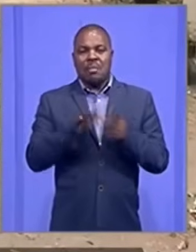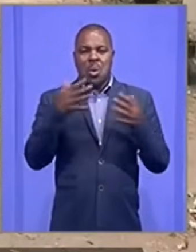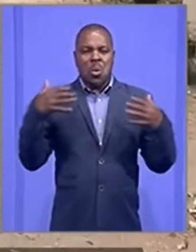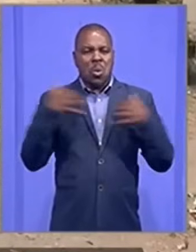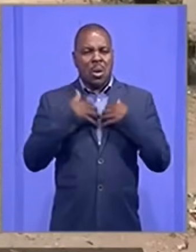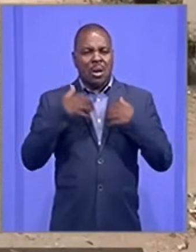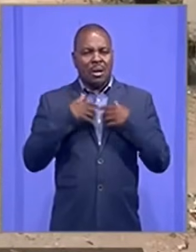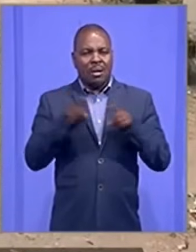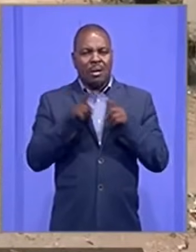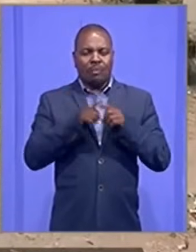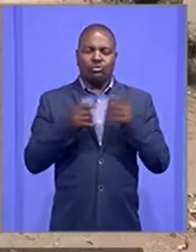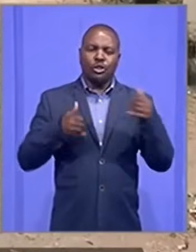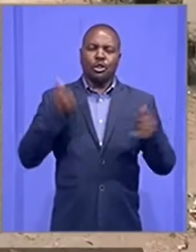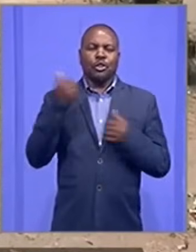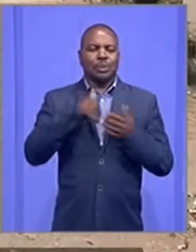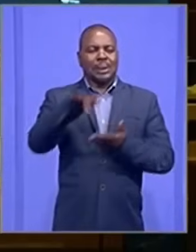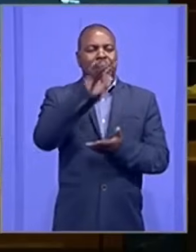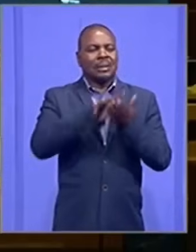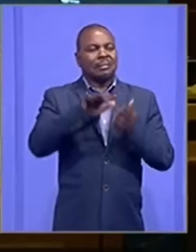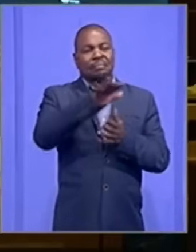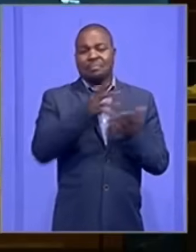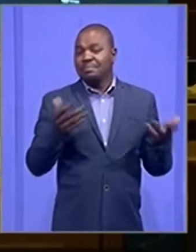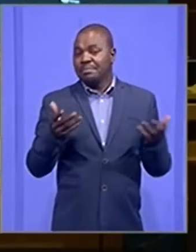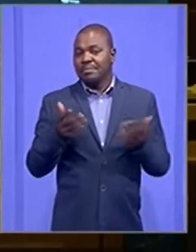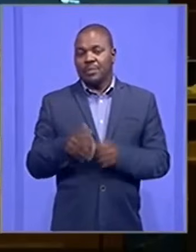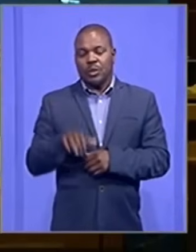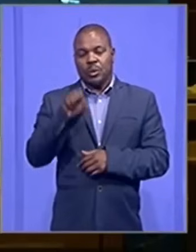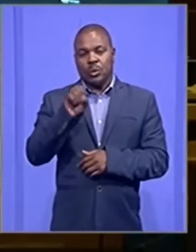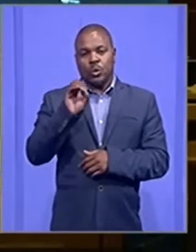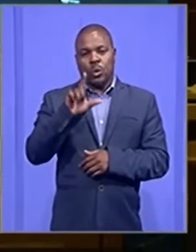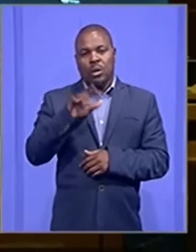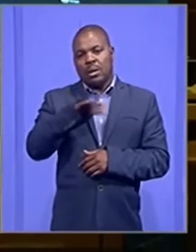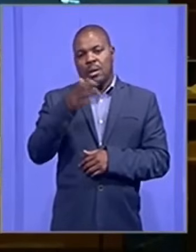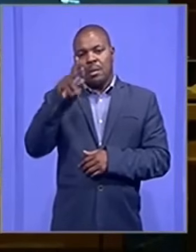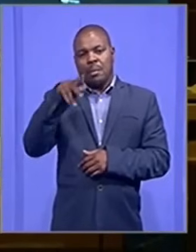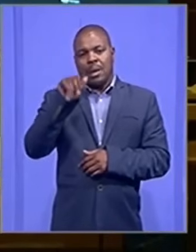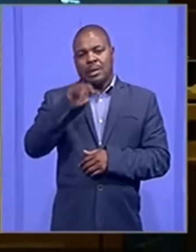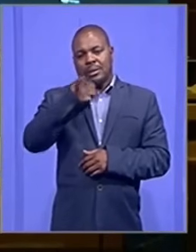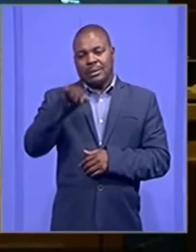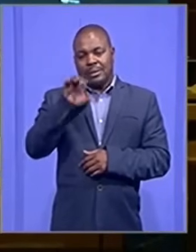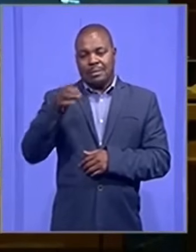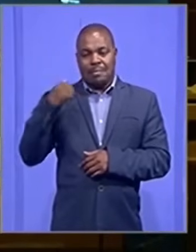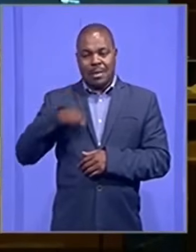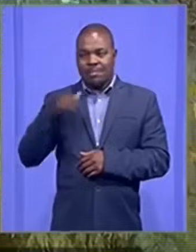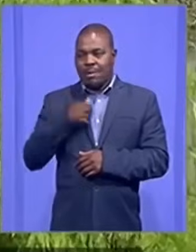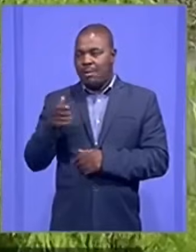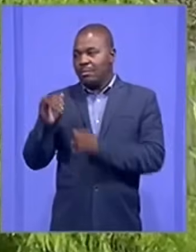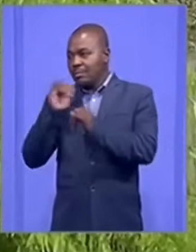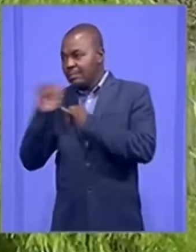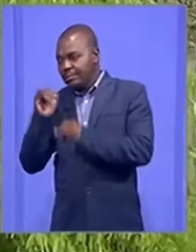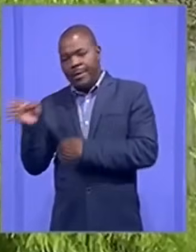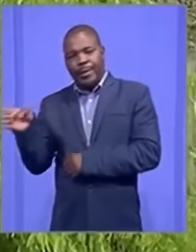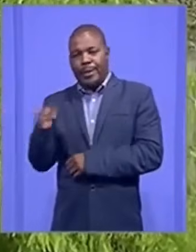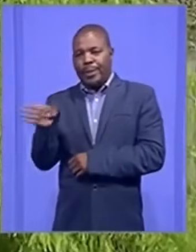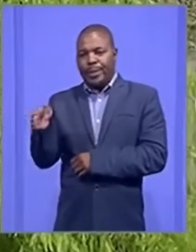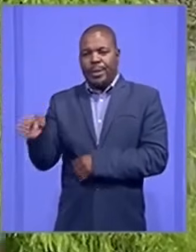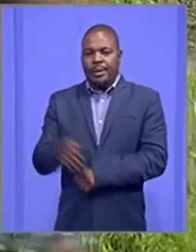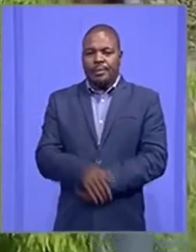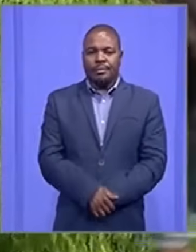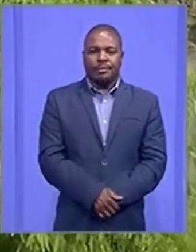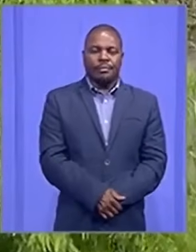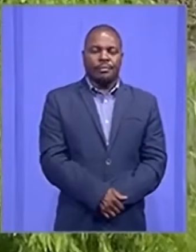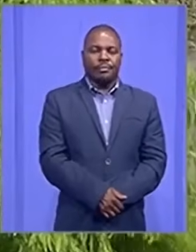a dibaka tsa ho ithapolla sebakeng sena. Masepala wa Solplaiki ha wa fumaneha ho hlahisa maikutlo. Thabiso Gadebe, Ditaba